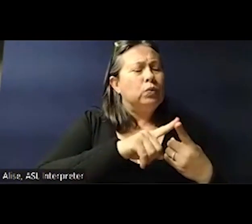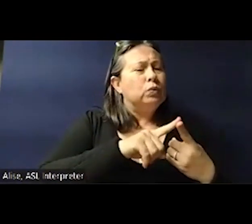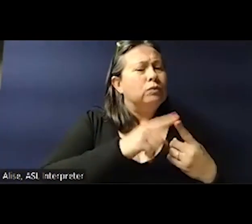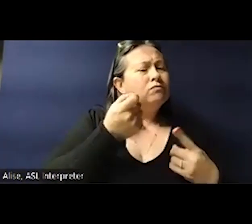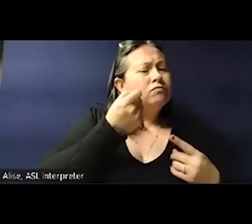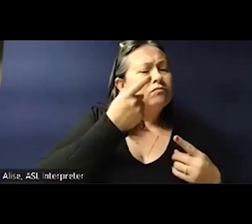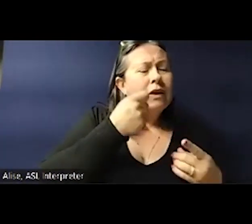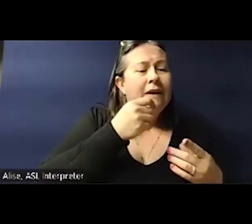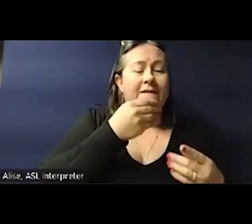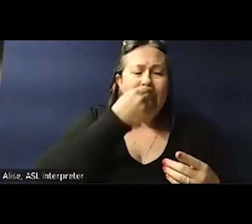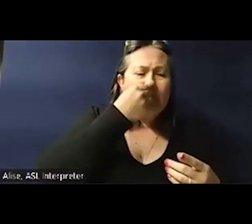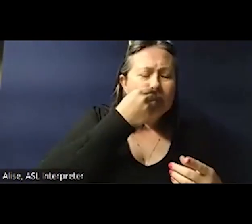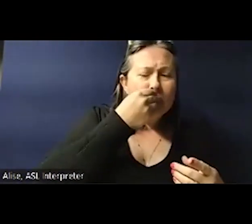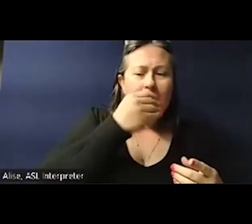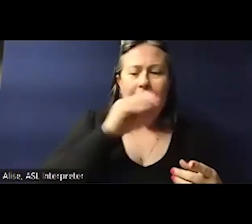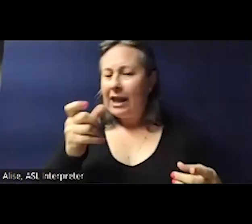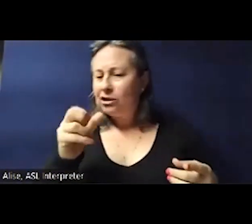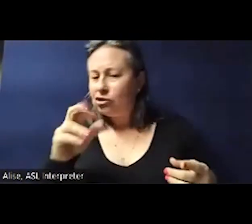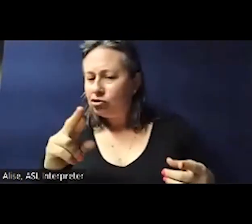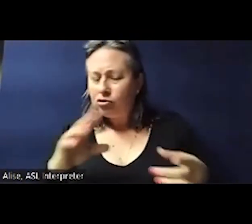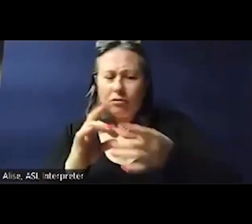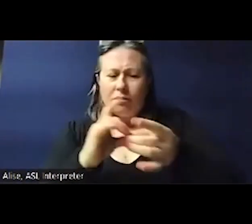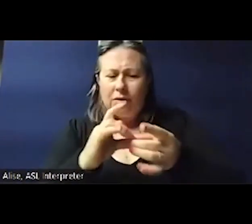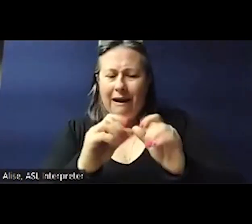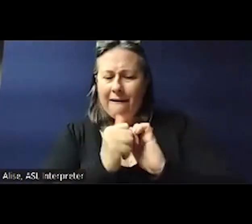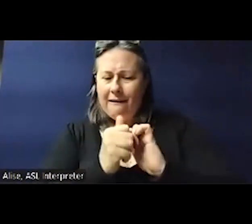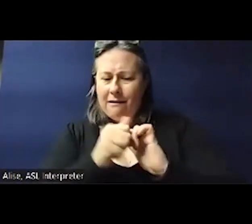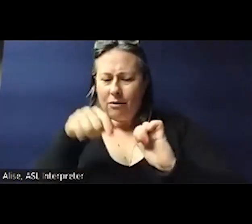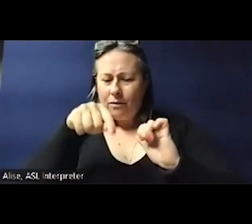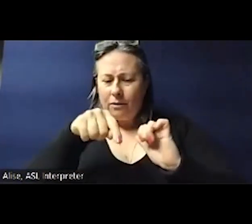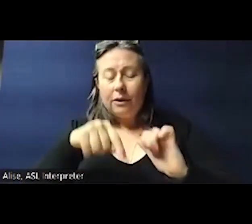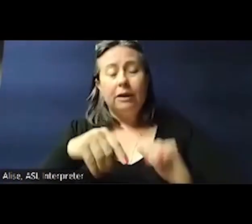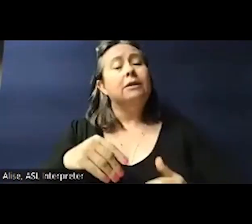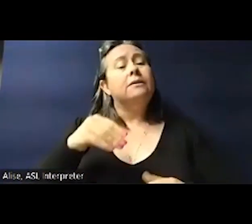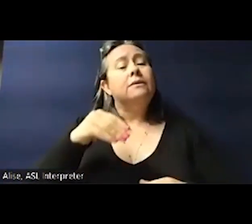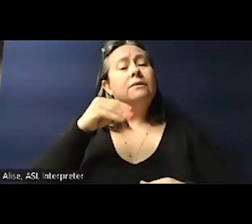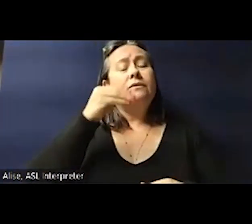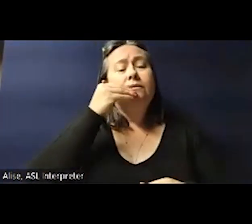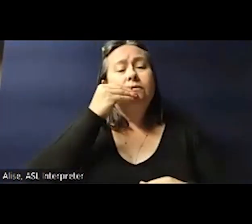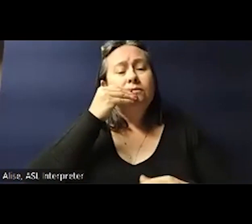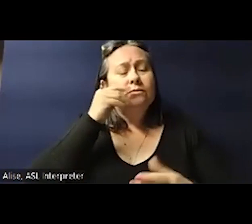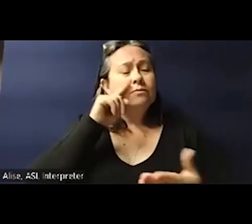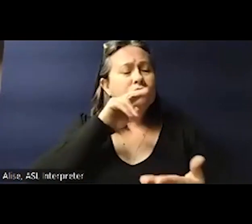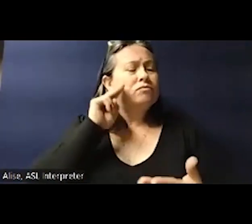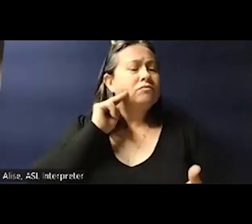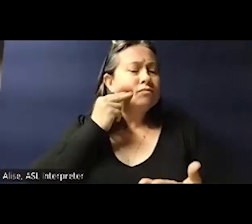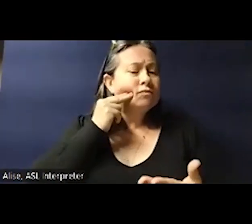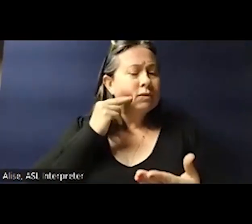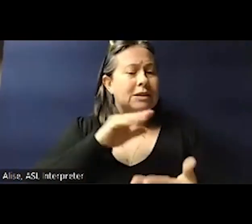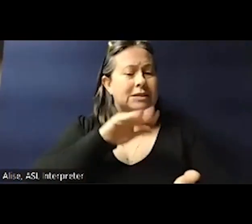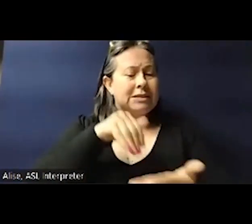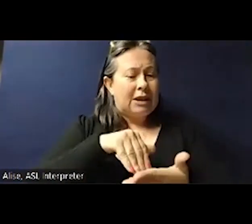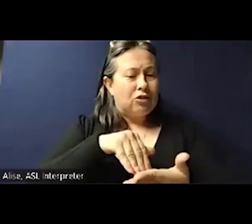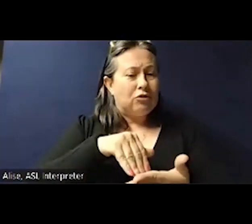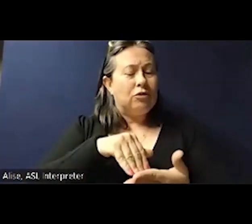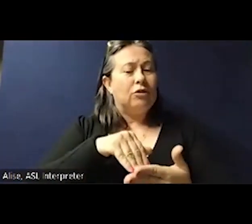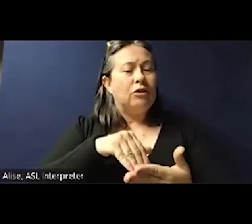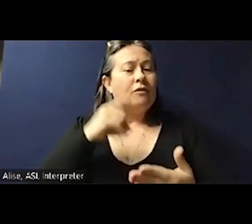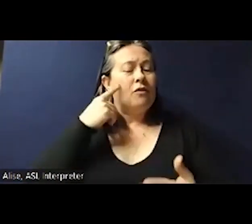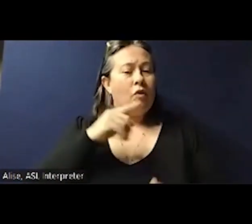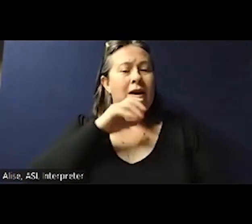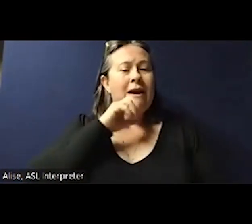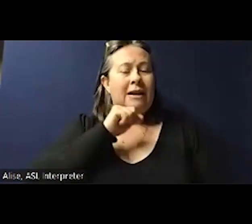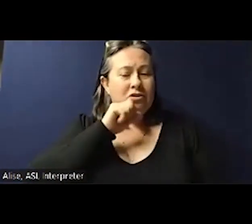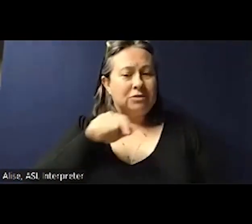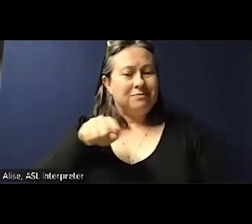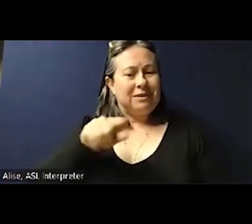cancer. USDA's Human Nutrition Research Center on Aging at Tufts University is